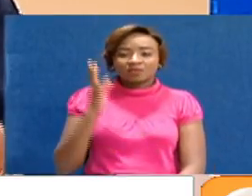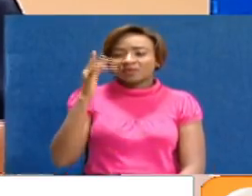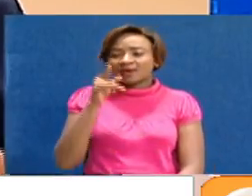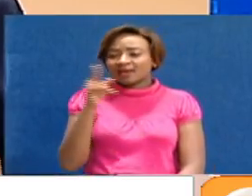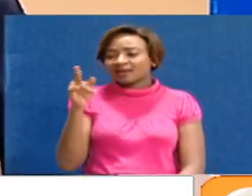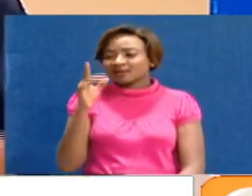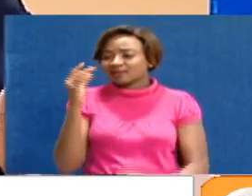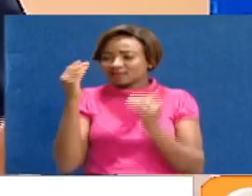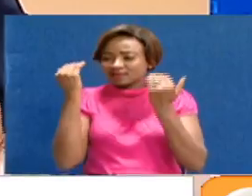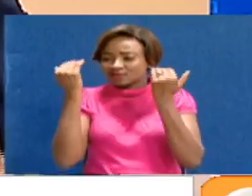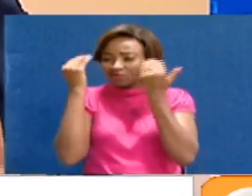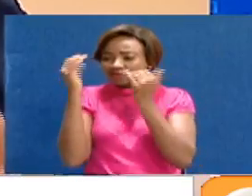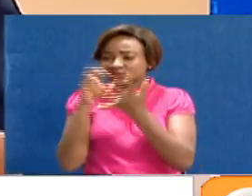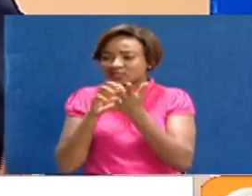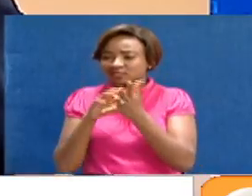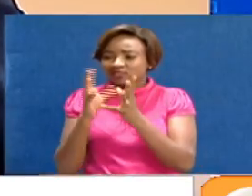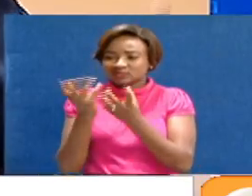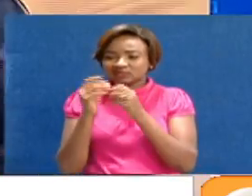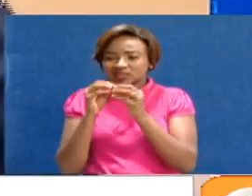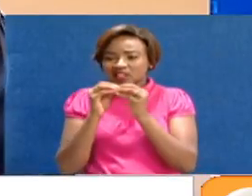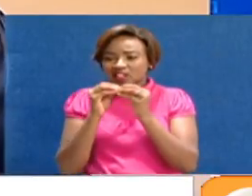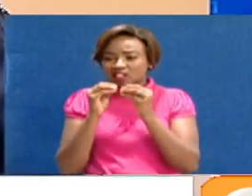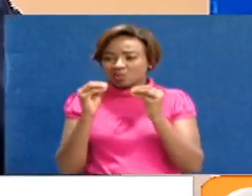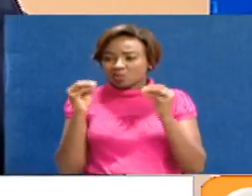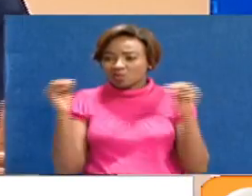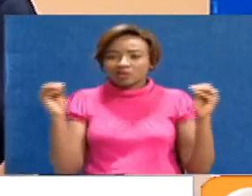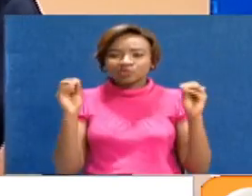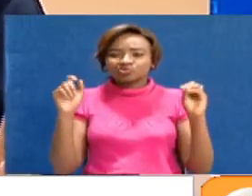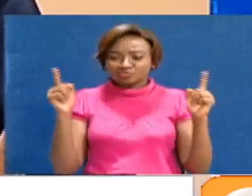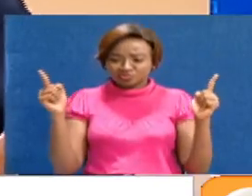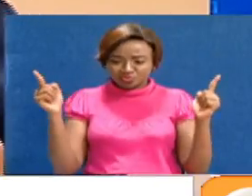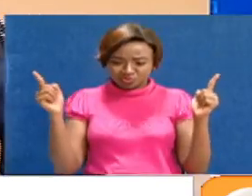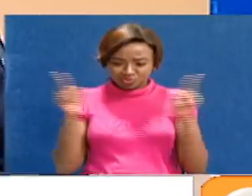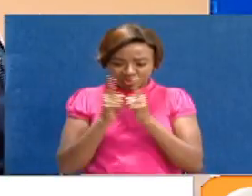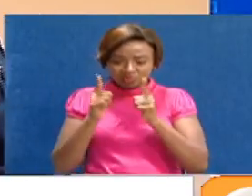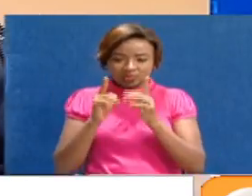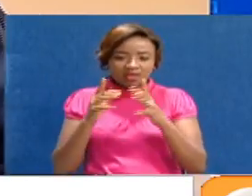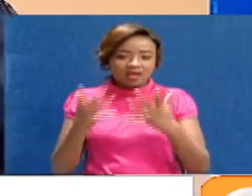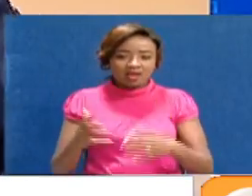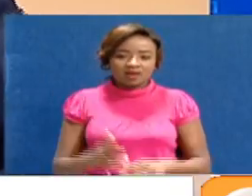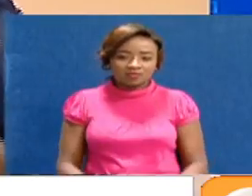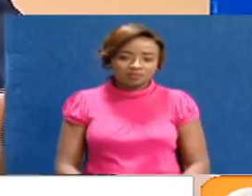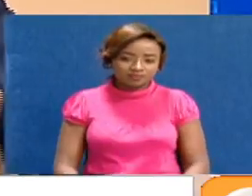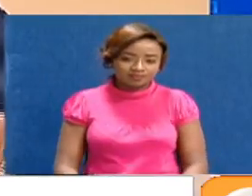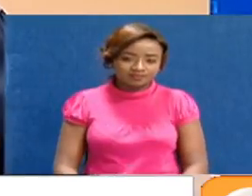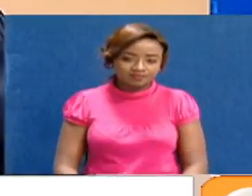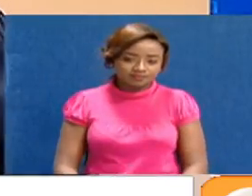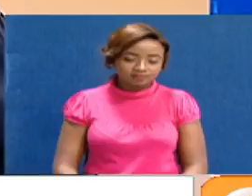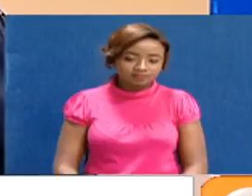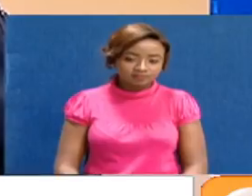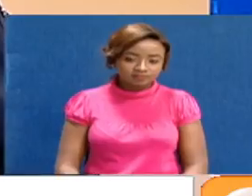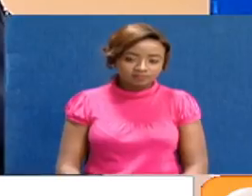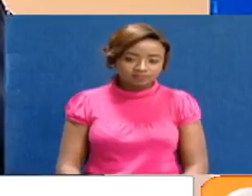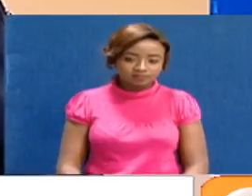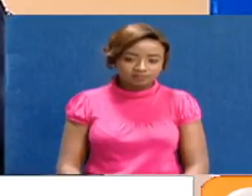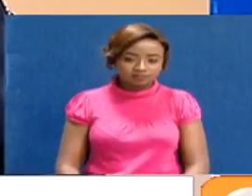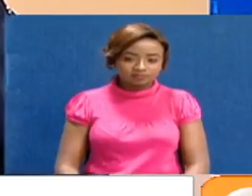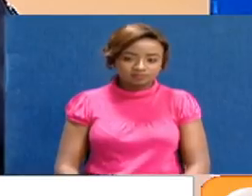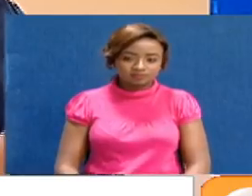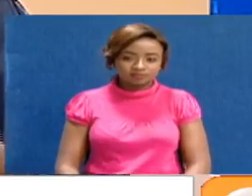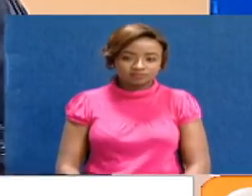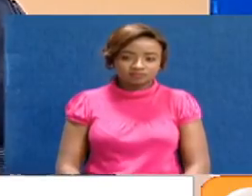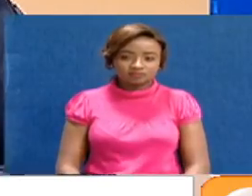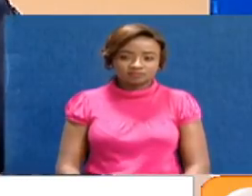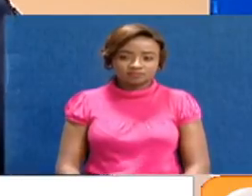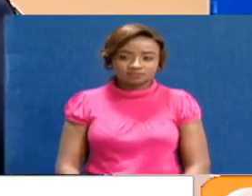cases taking so long, and how can we shorten the period that the courts are taking to hear all these